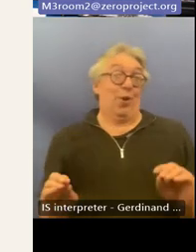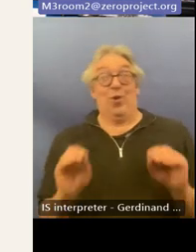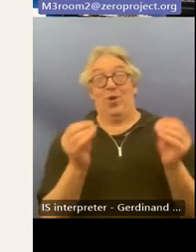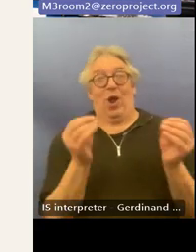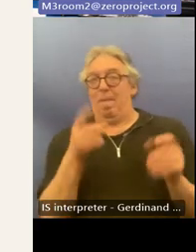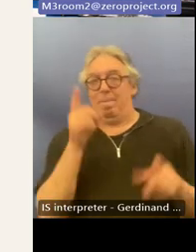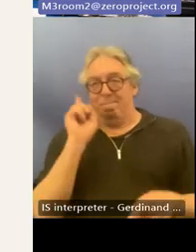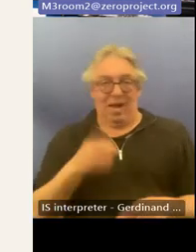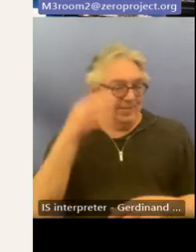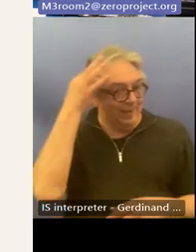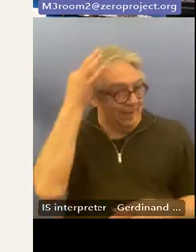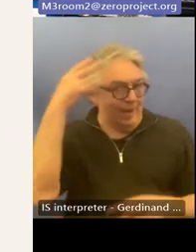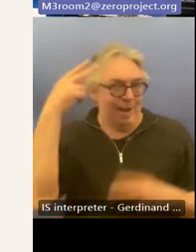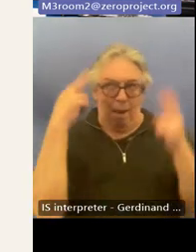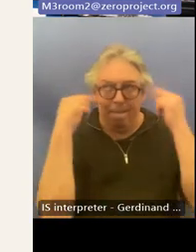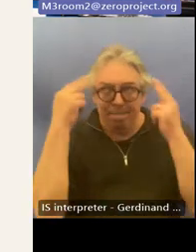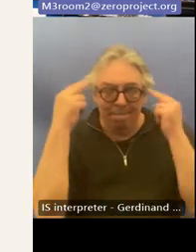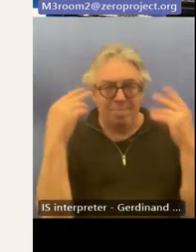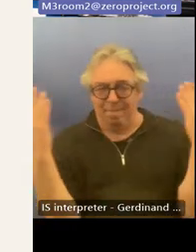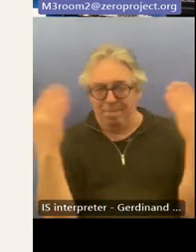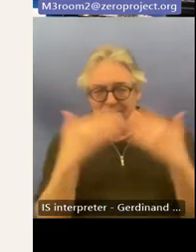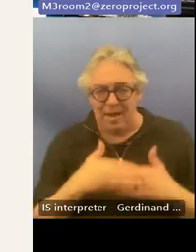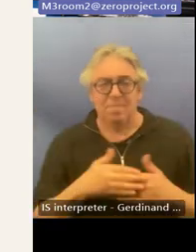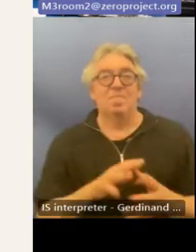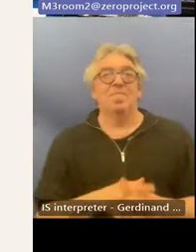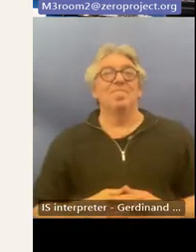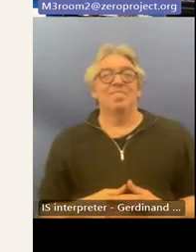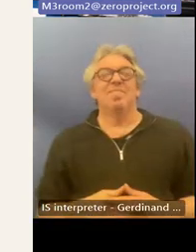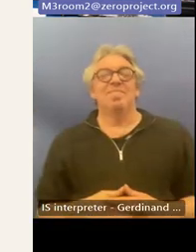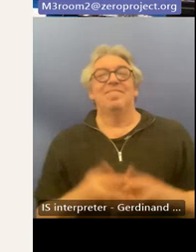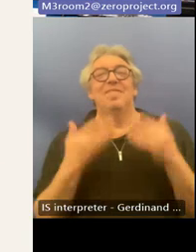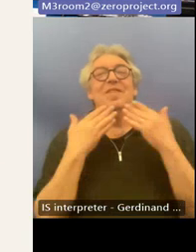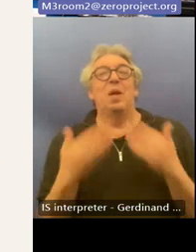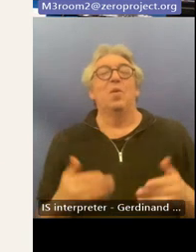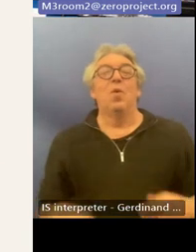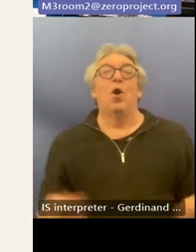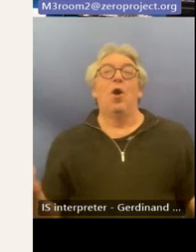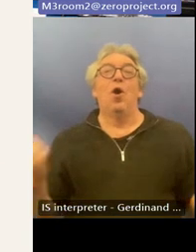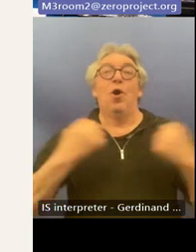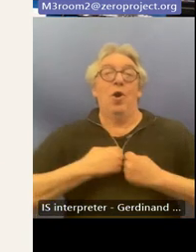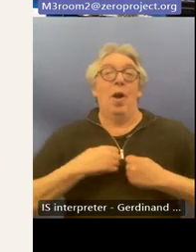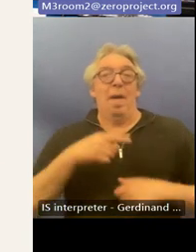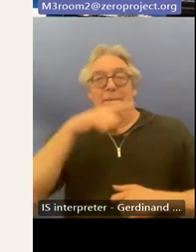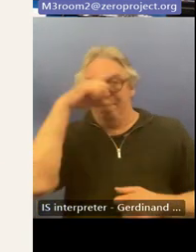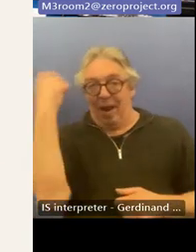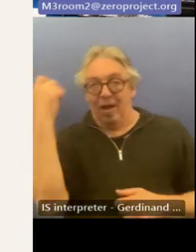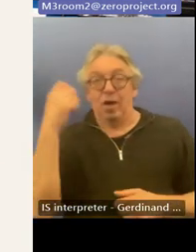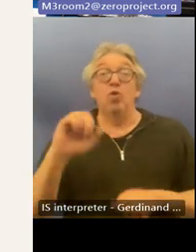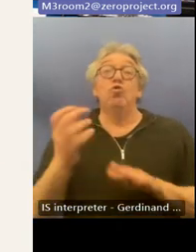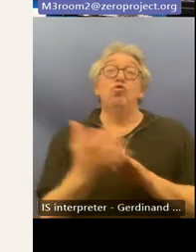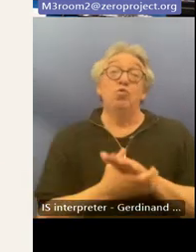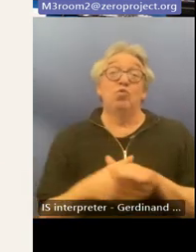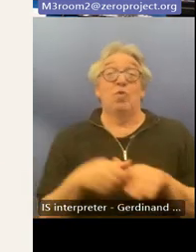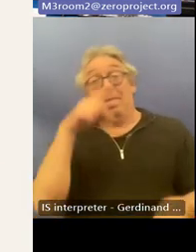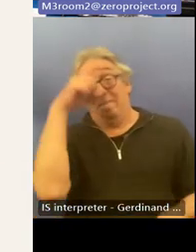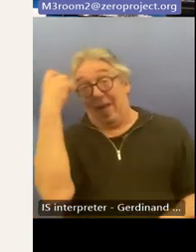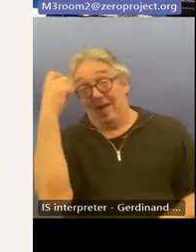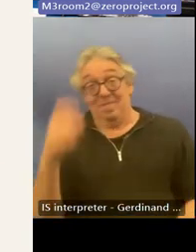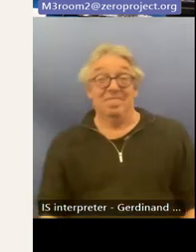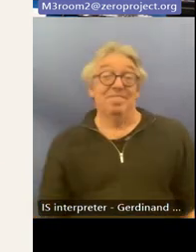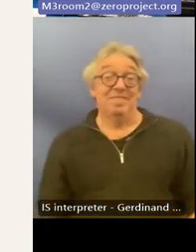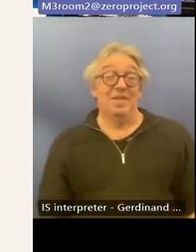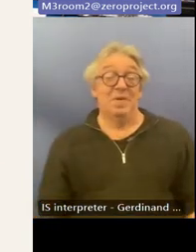my hair black. Thank you. With black shoes and black shoes as well. Thank you.